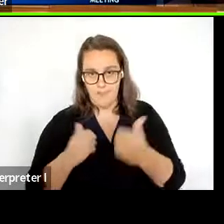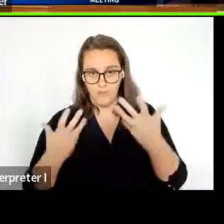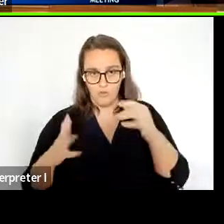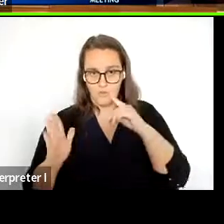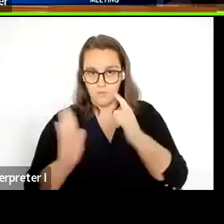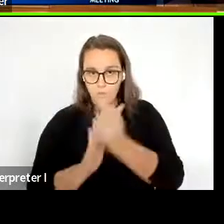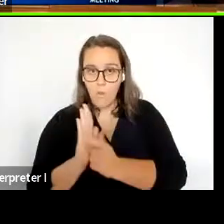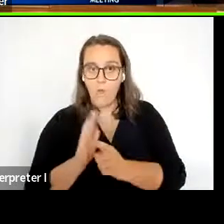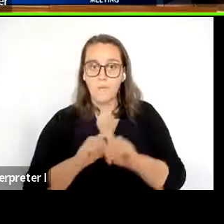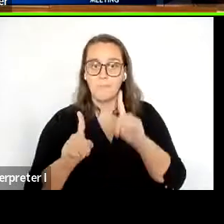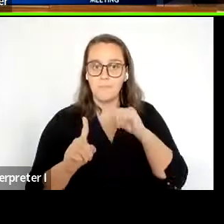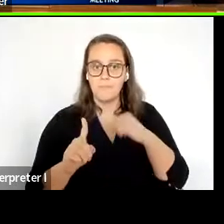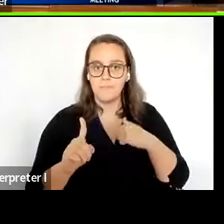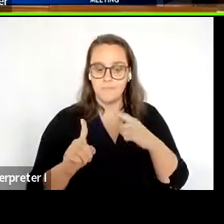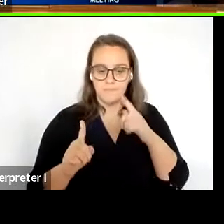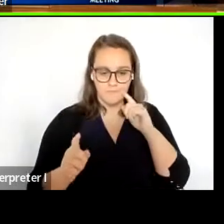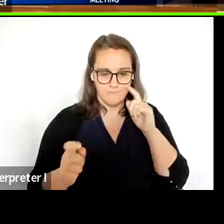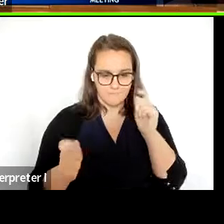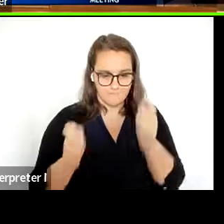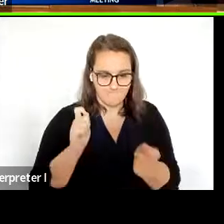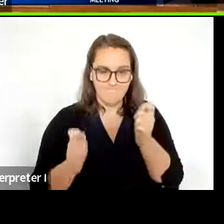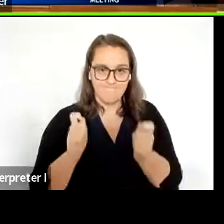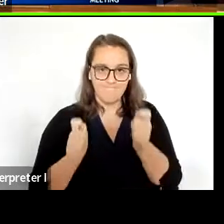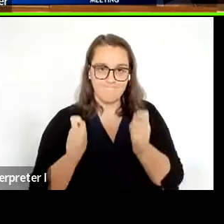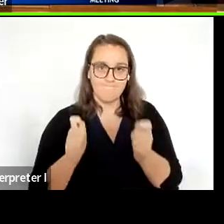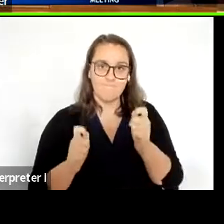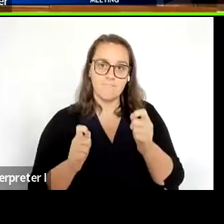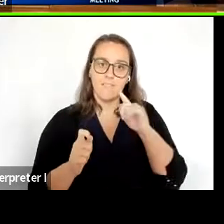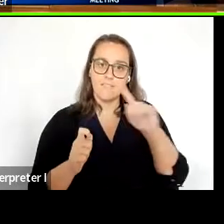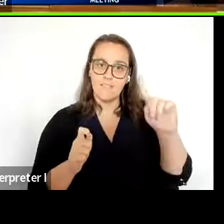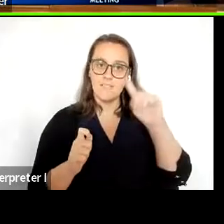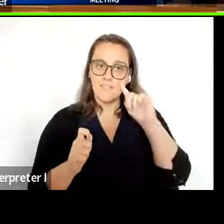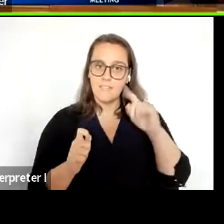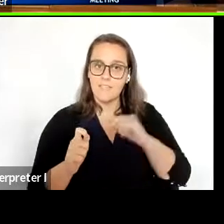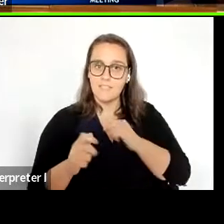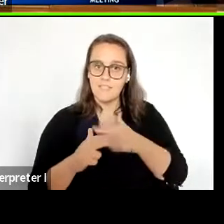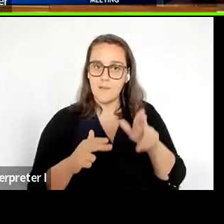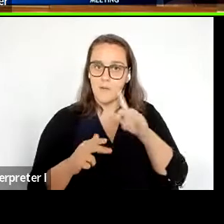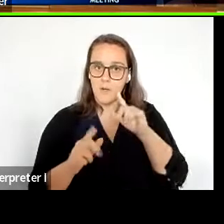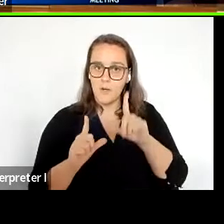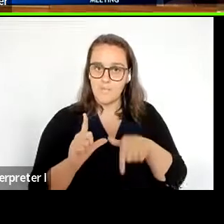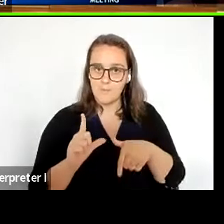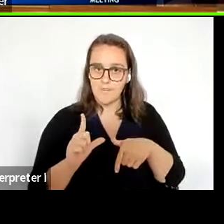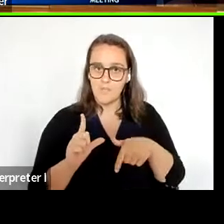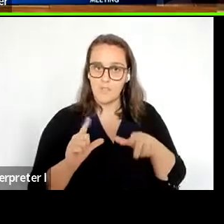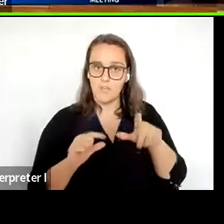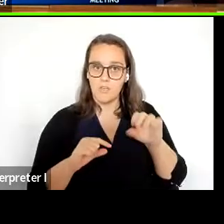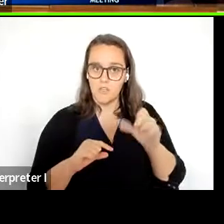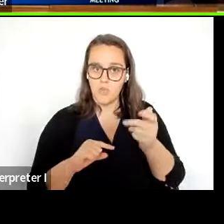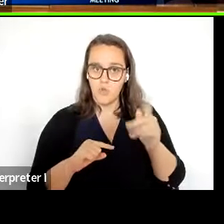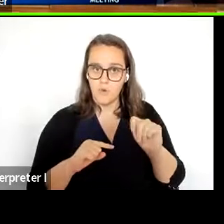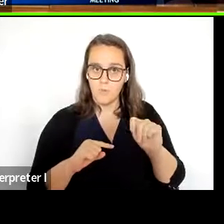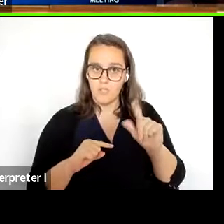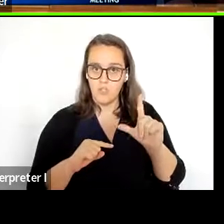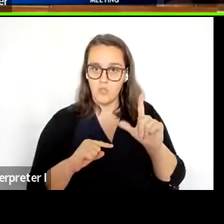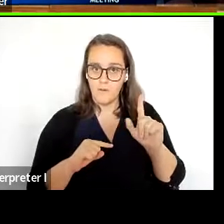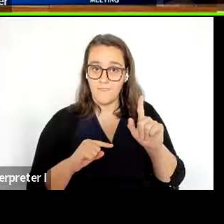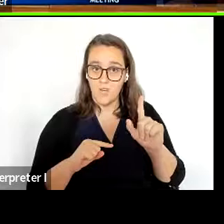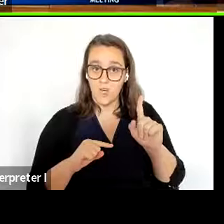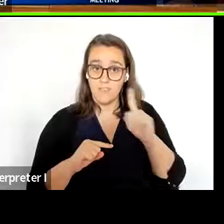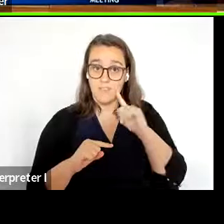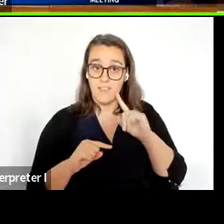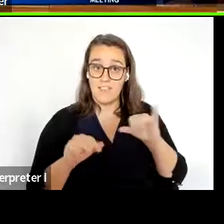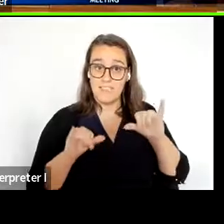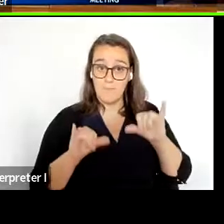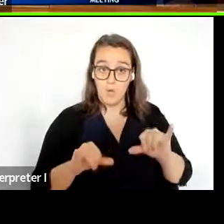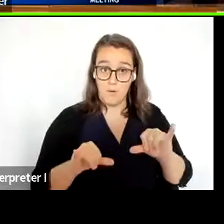And I believe that the temporary expires on October 1st. The permanent measure is pending in the Committee on Human Services. This